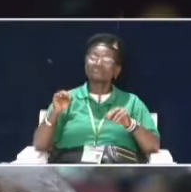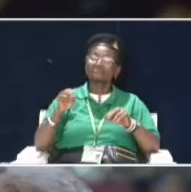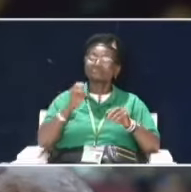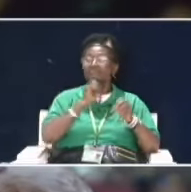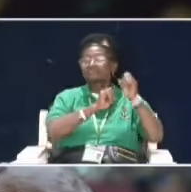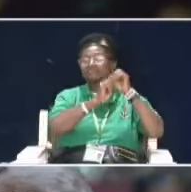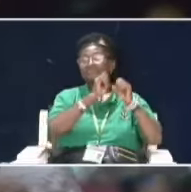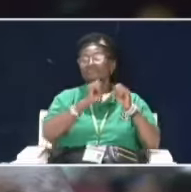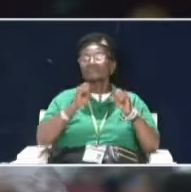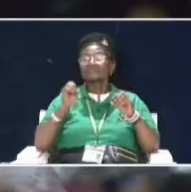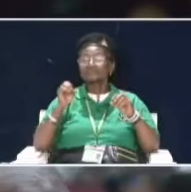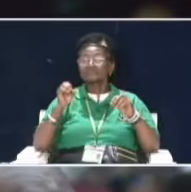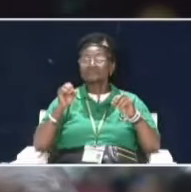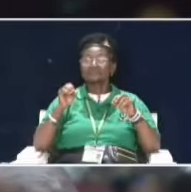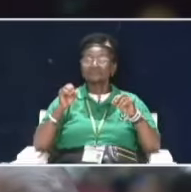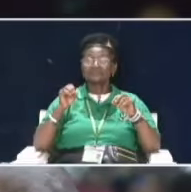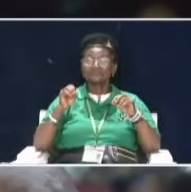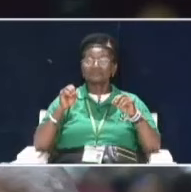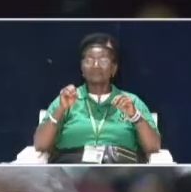Elijah.